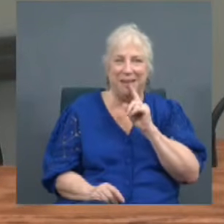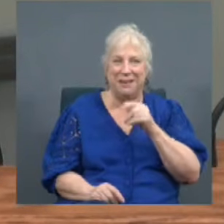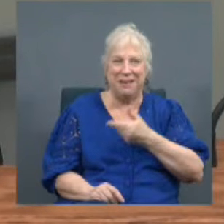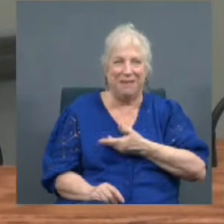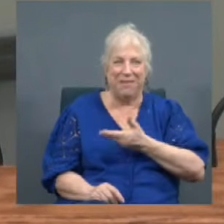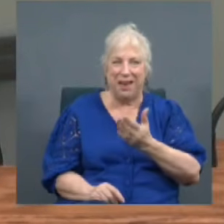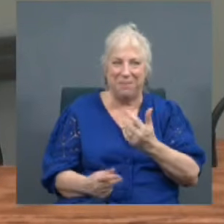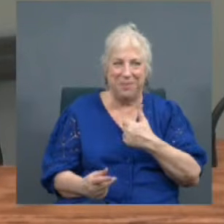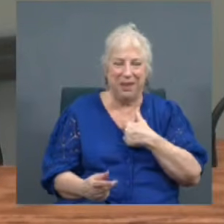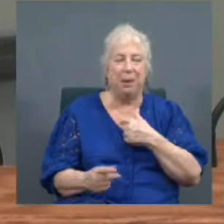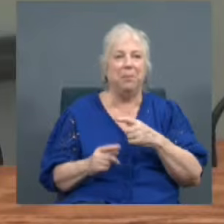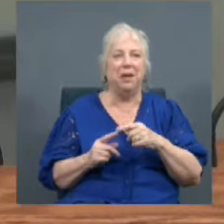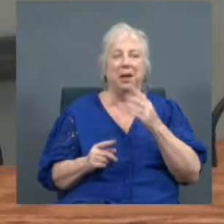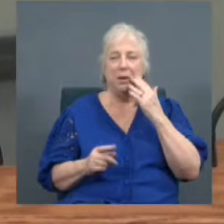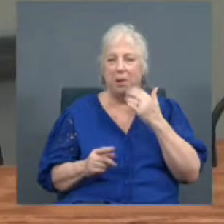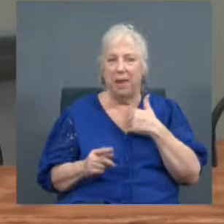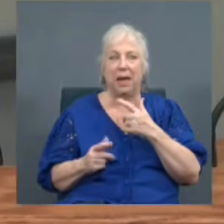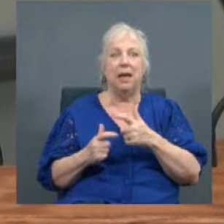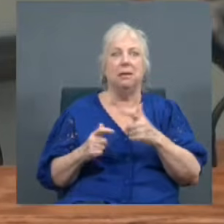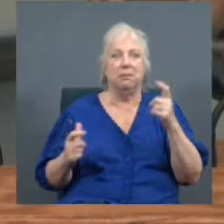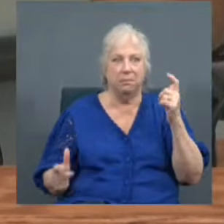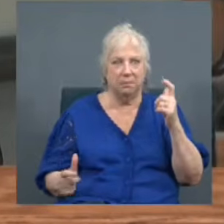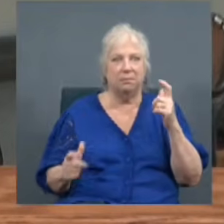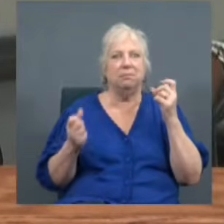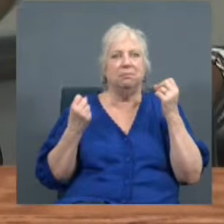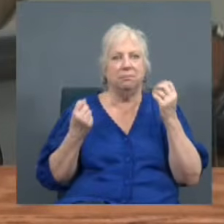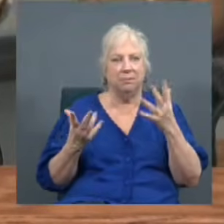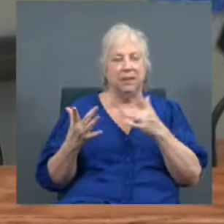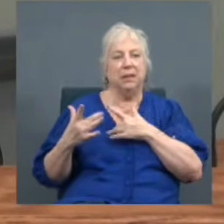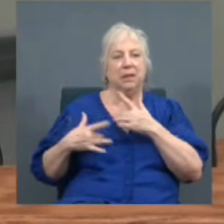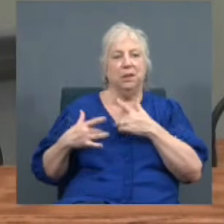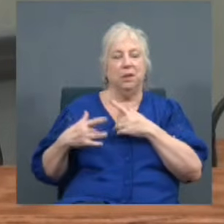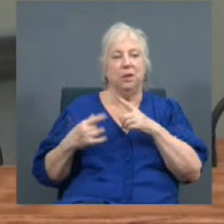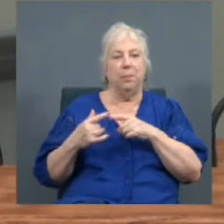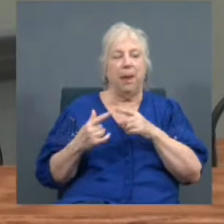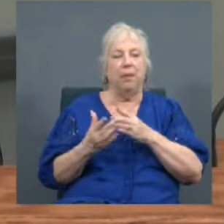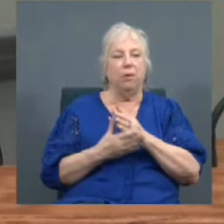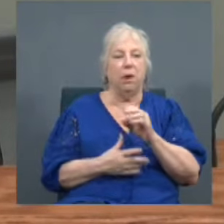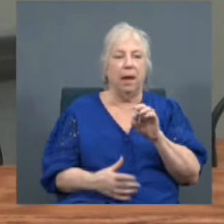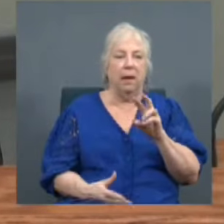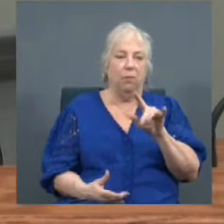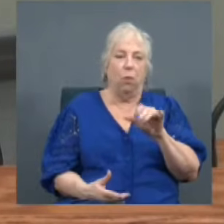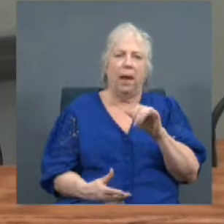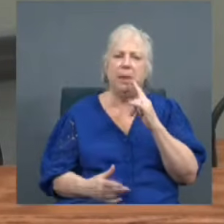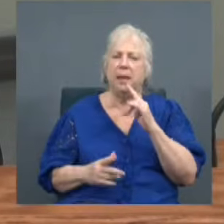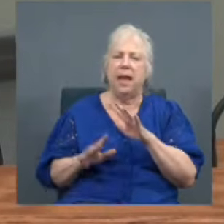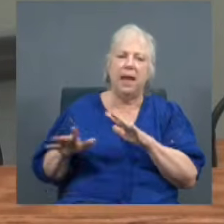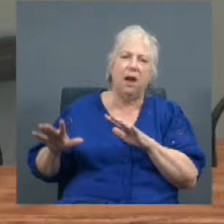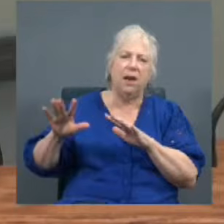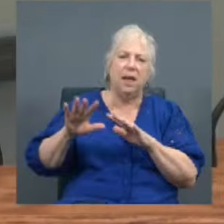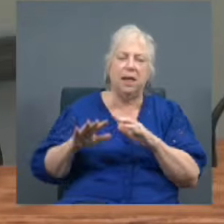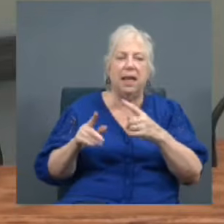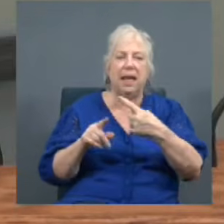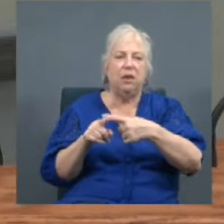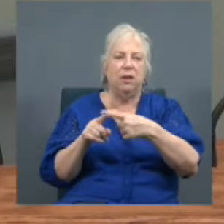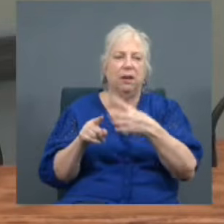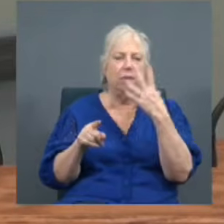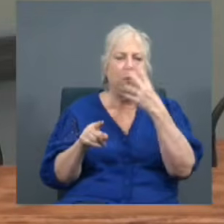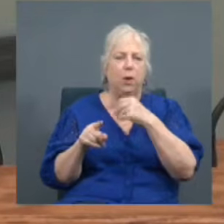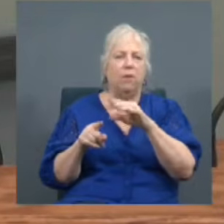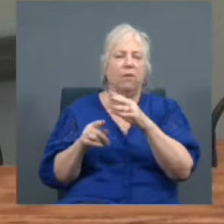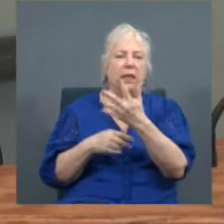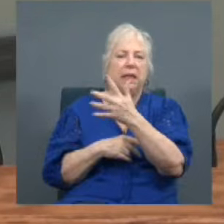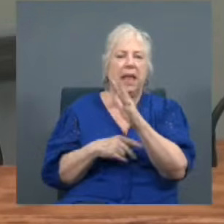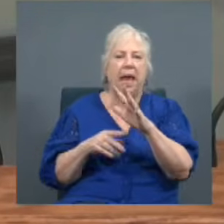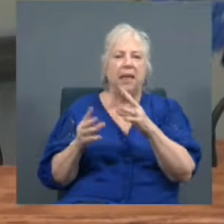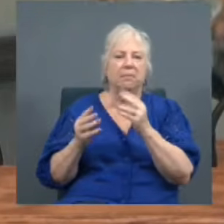So, but I do know they had major concerns about the right-of-way coming into, I mean, that's a beautifully landscaped intersection there. Yes, And ma'am.